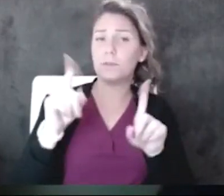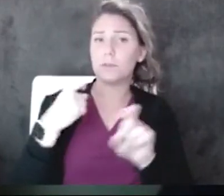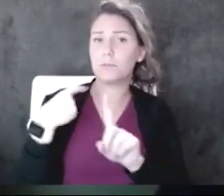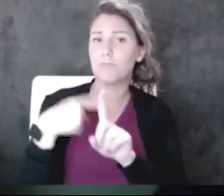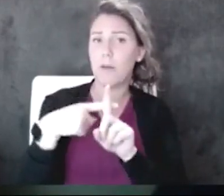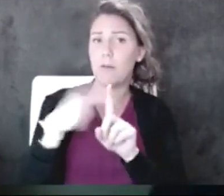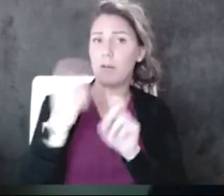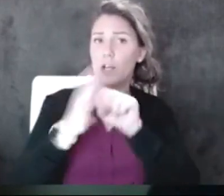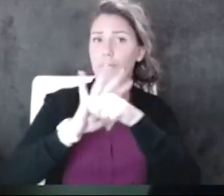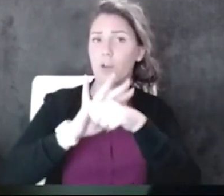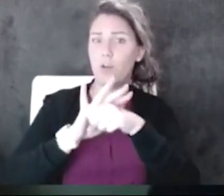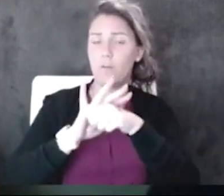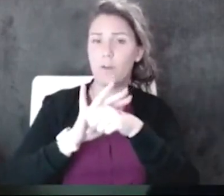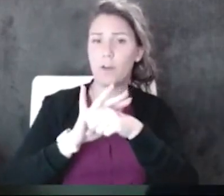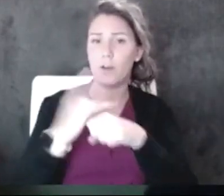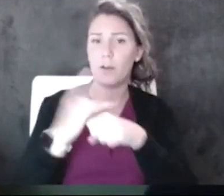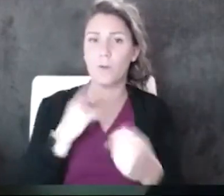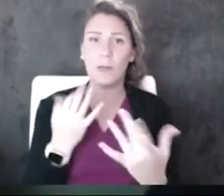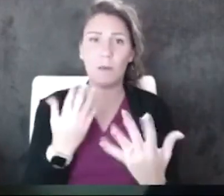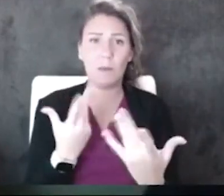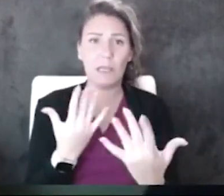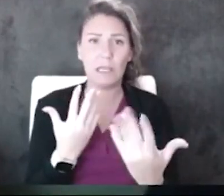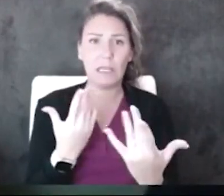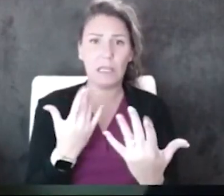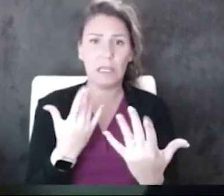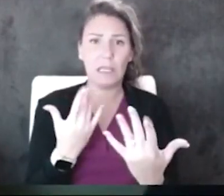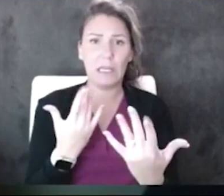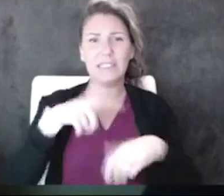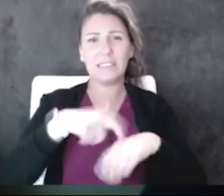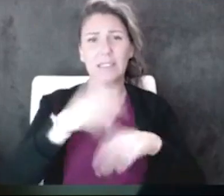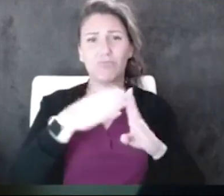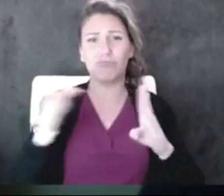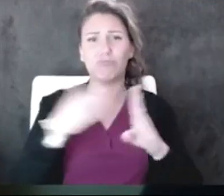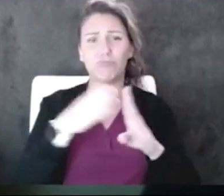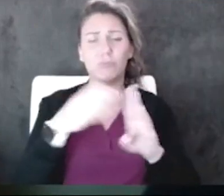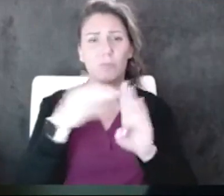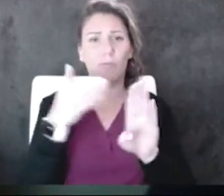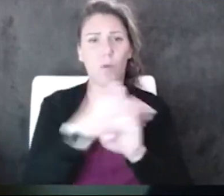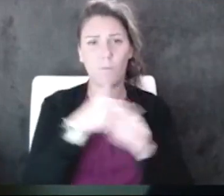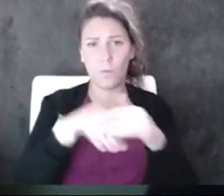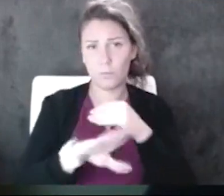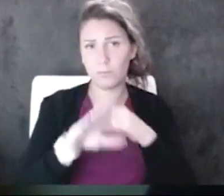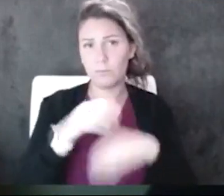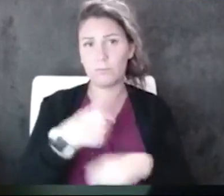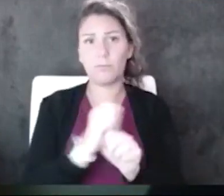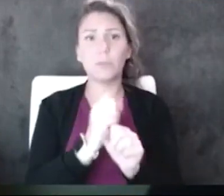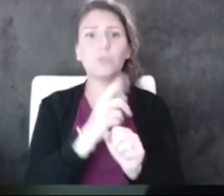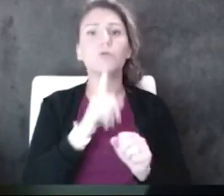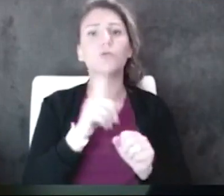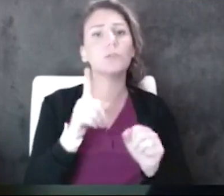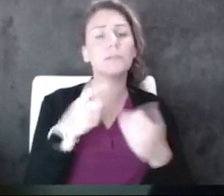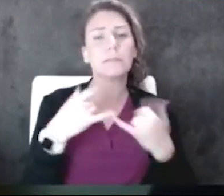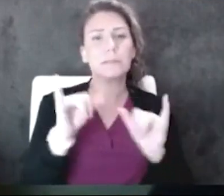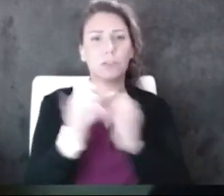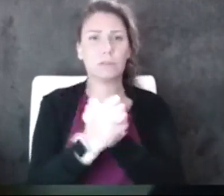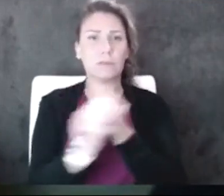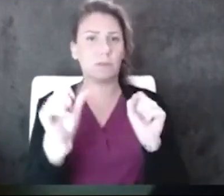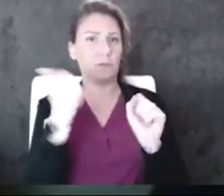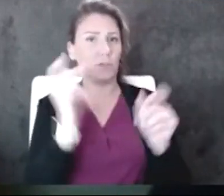are asking them to wait that time frame before they come in to make sure that it's still safe for other people to